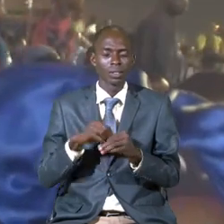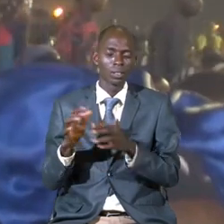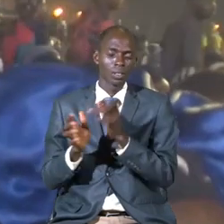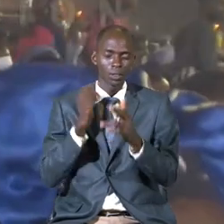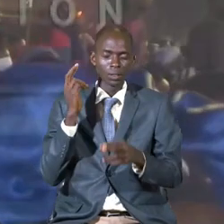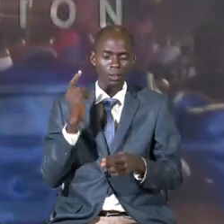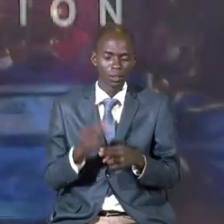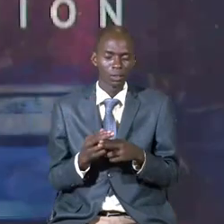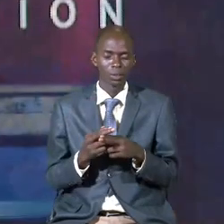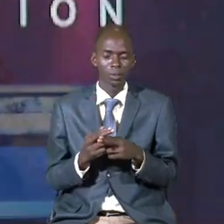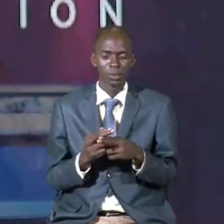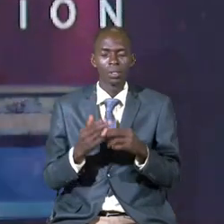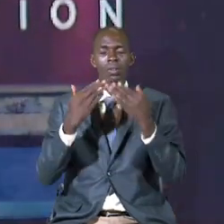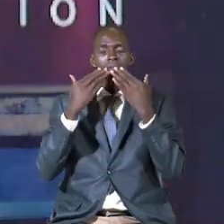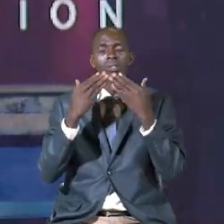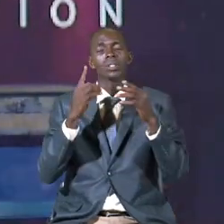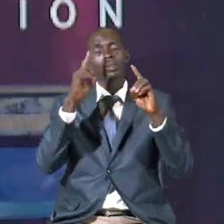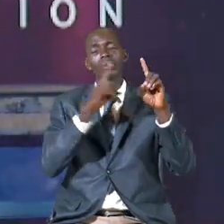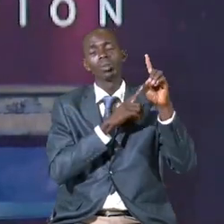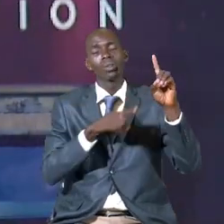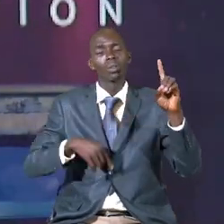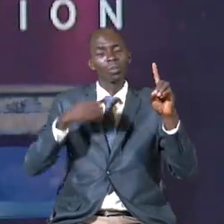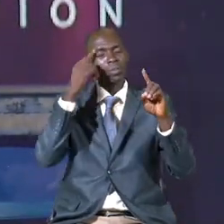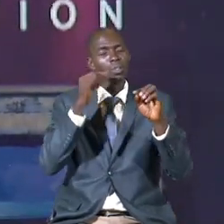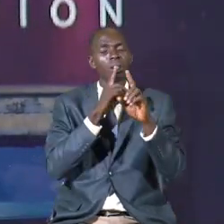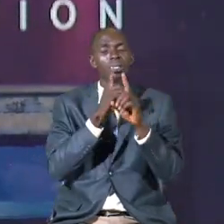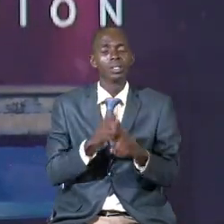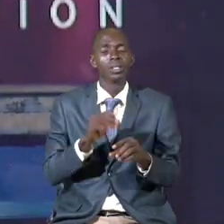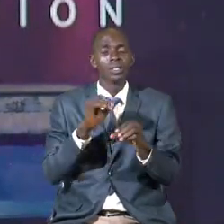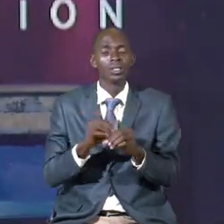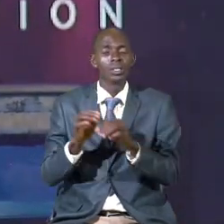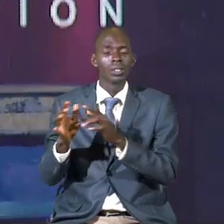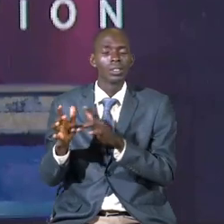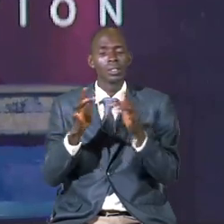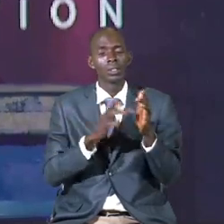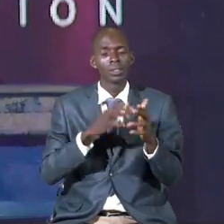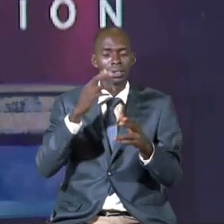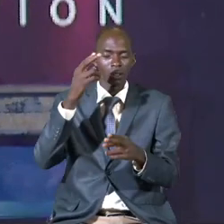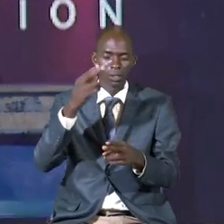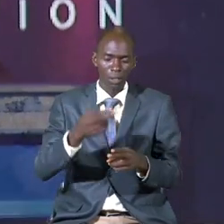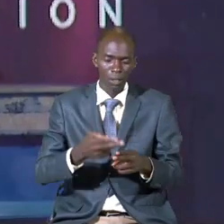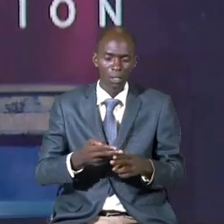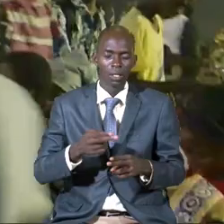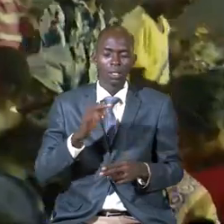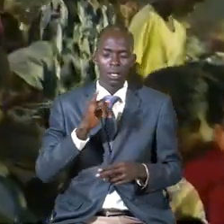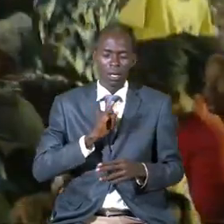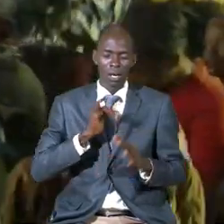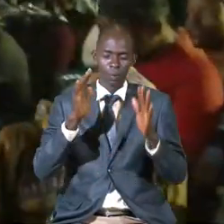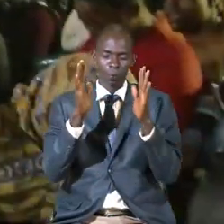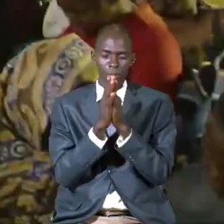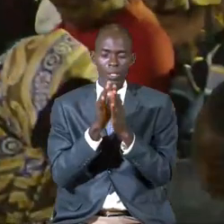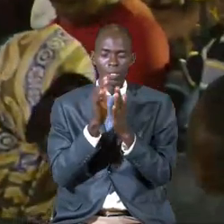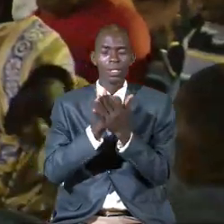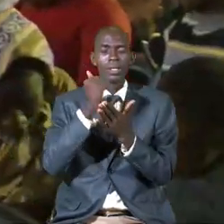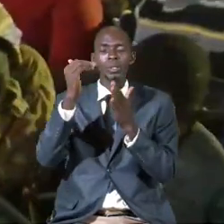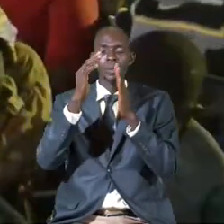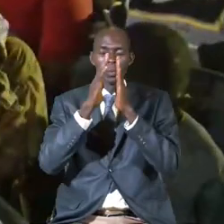name thank you lord for the answer in jesus name i pray